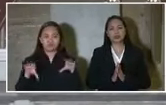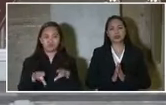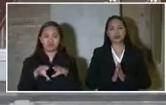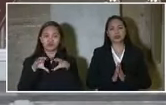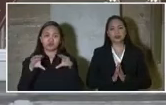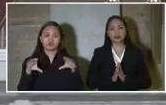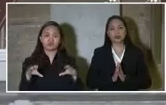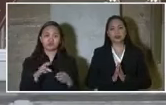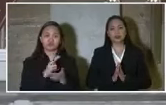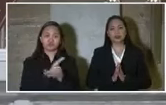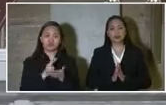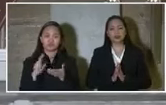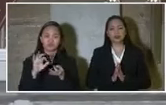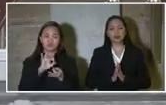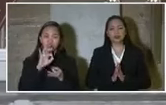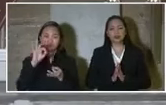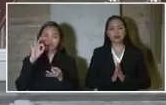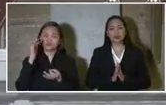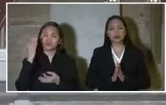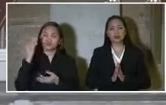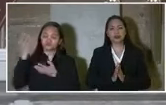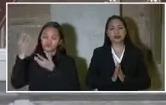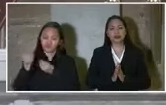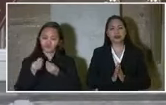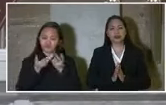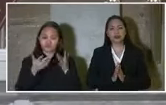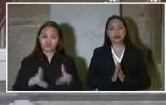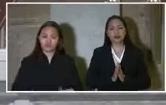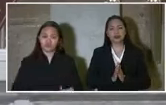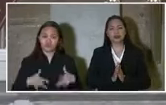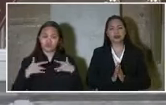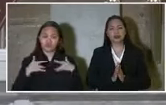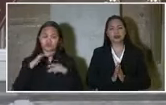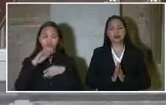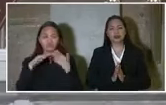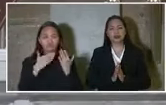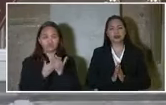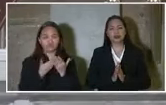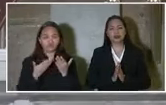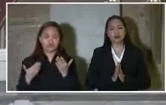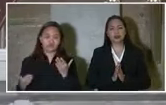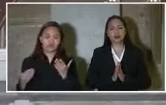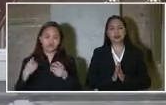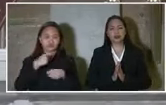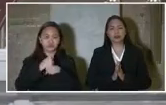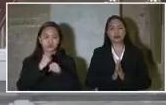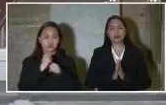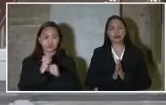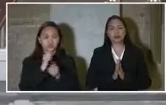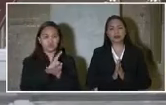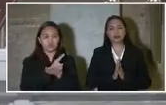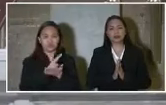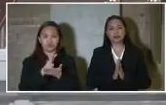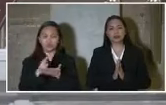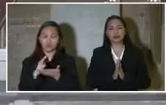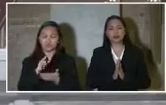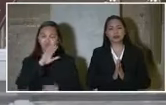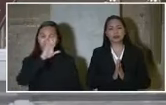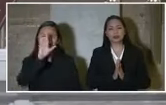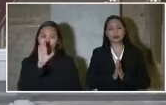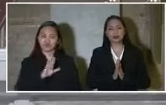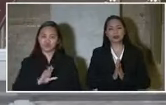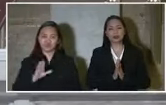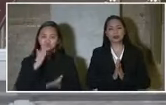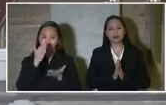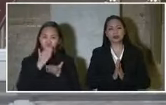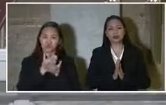Holy Spirit, you give life to all things and make them holy, and you never cease